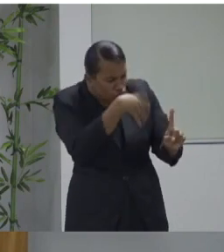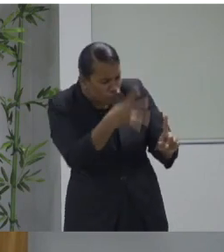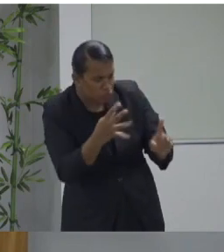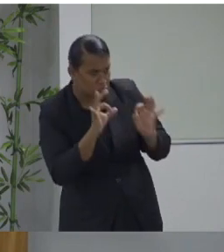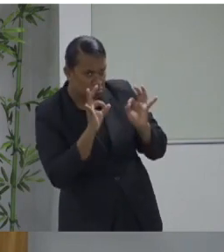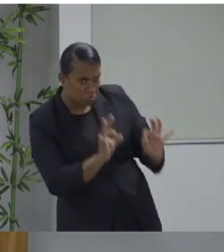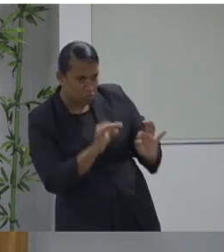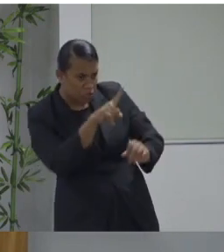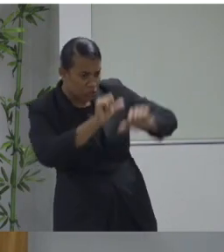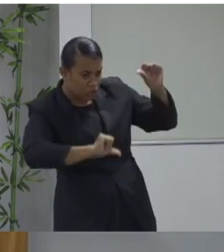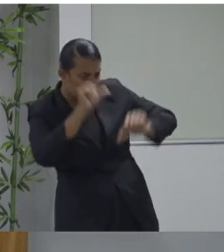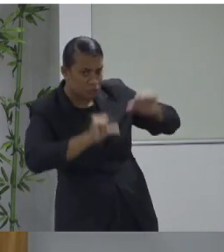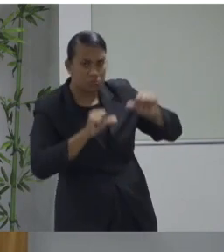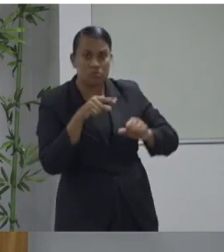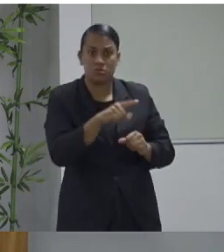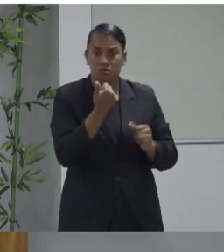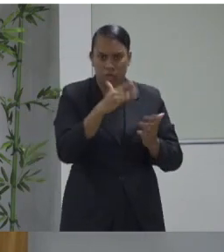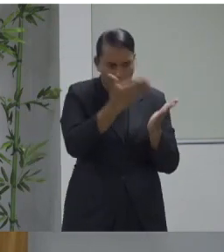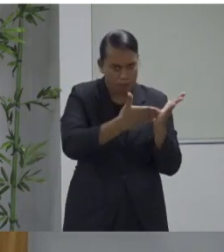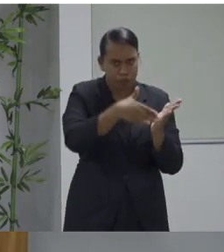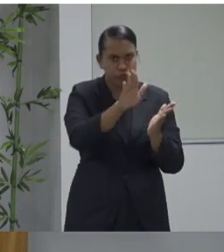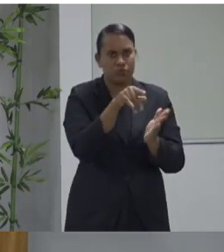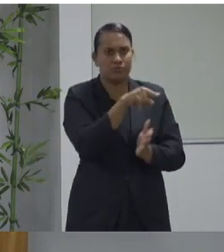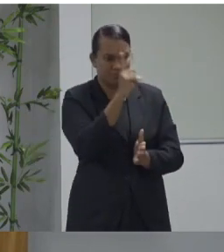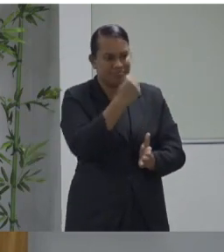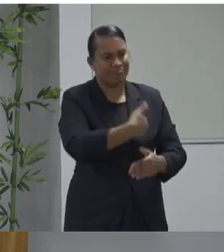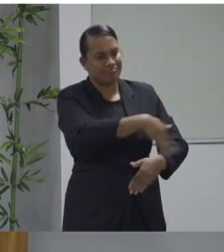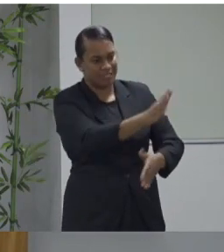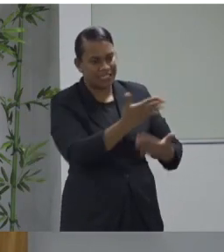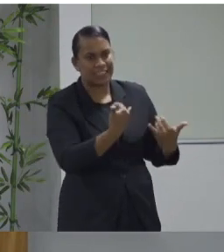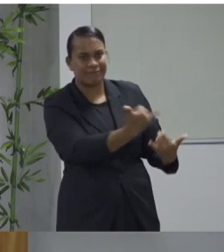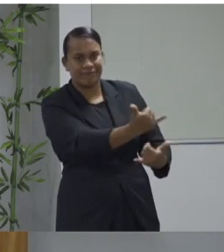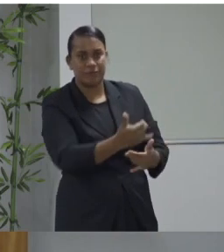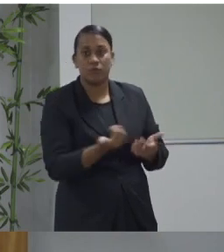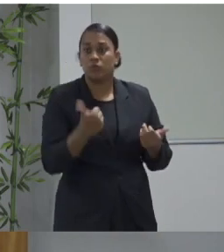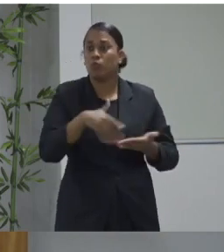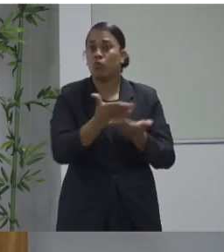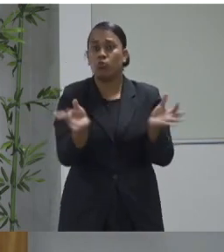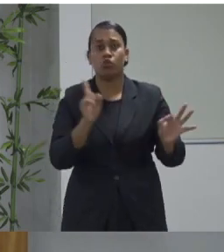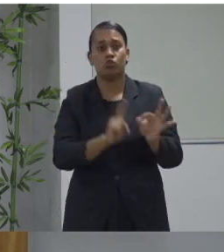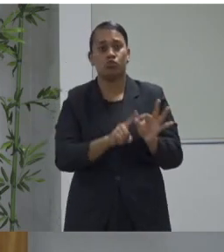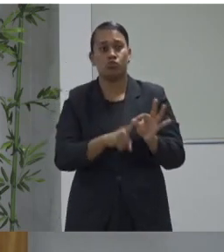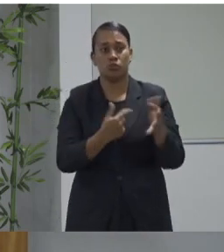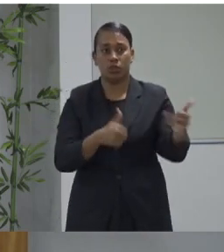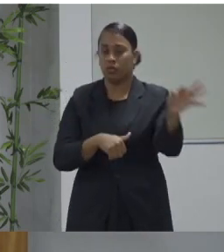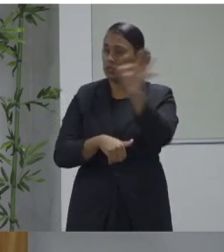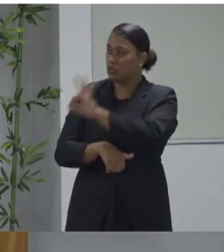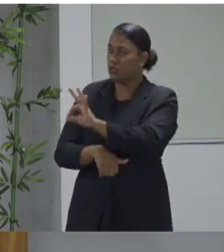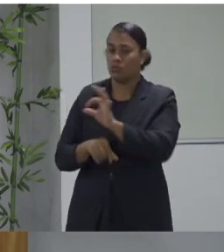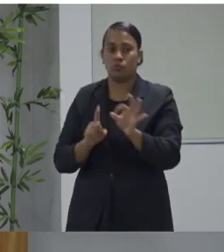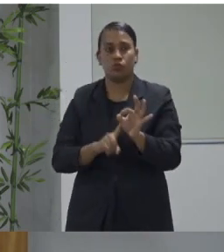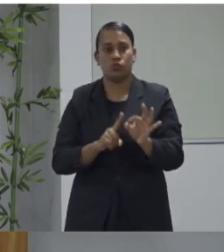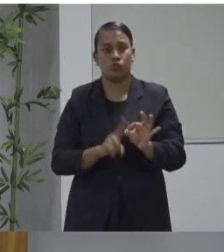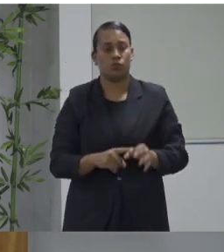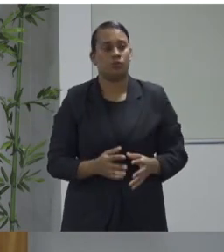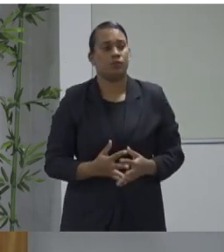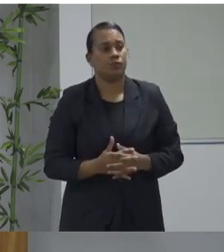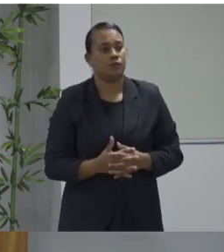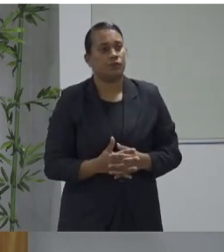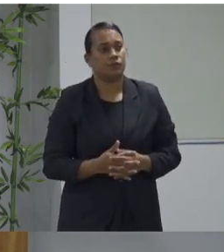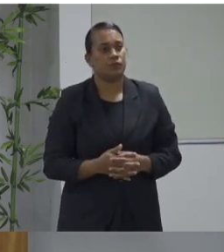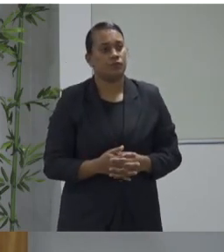certify you before you leave home. Is there any questions from the media to the Ministry of Health?